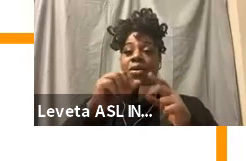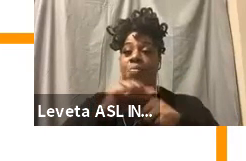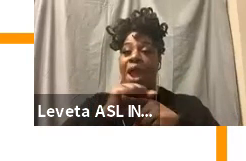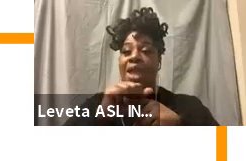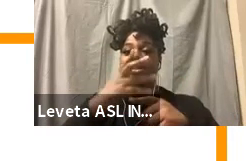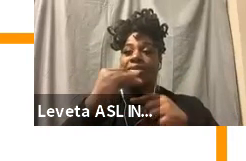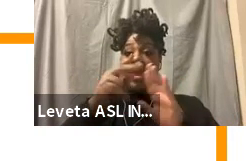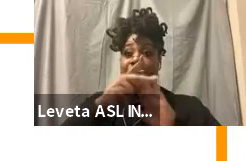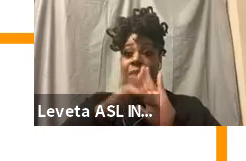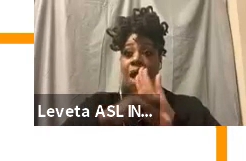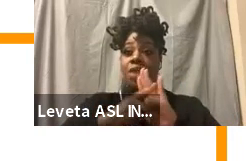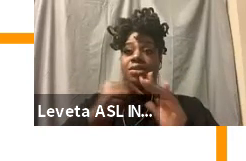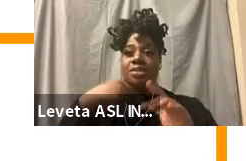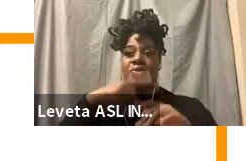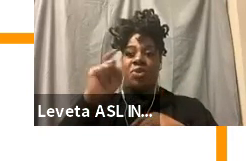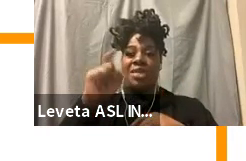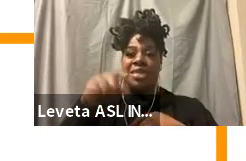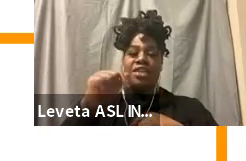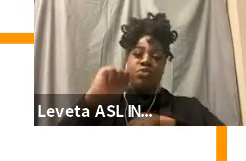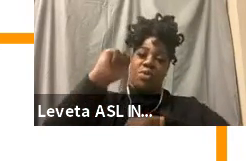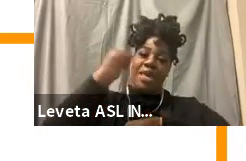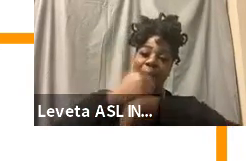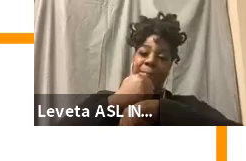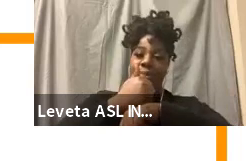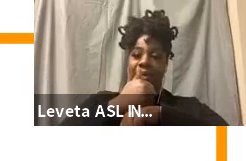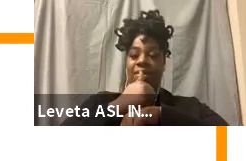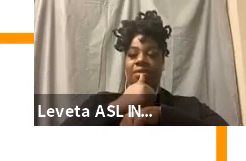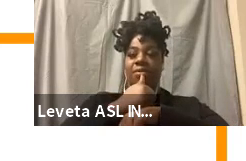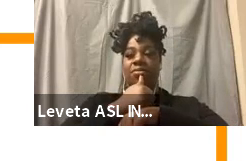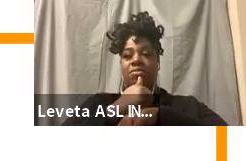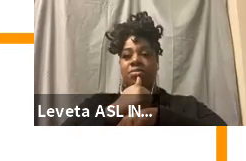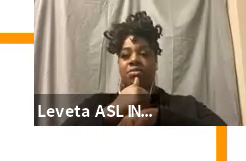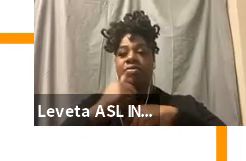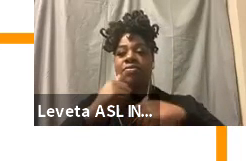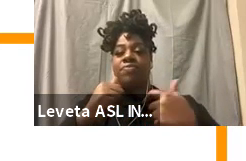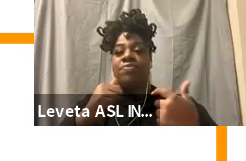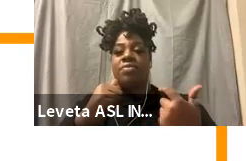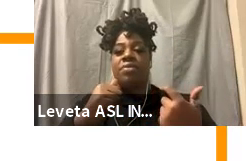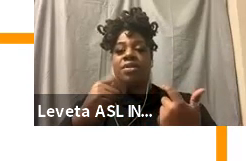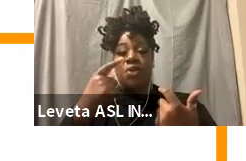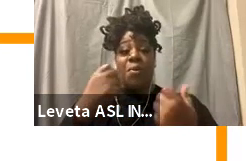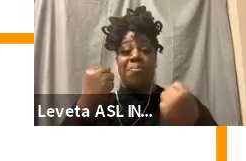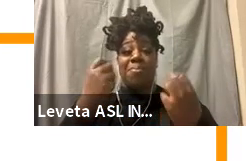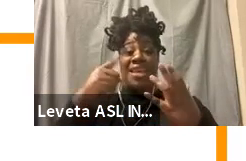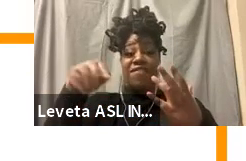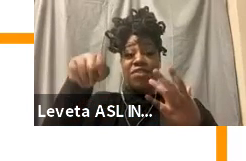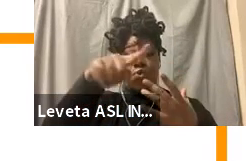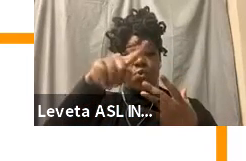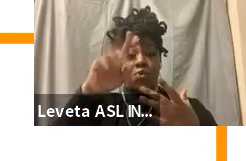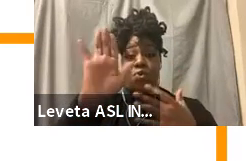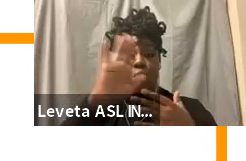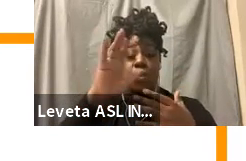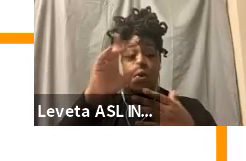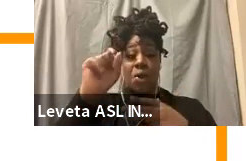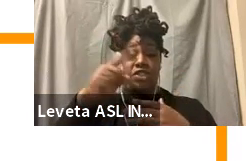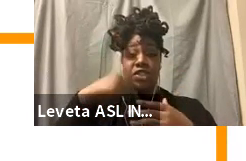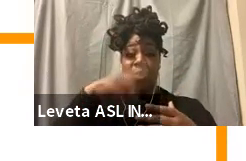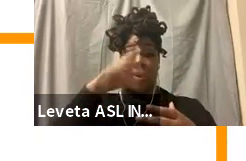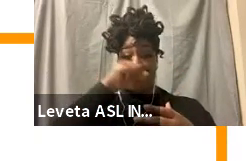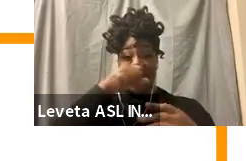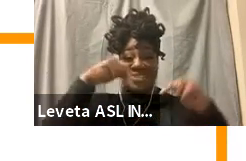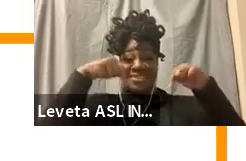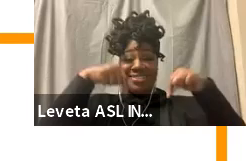quality mental health support. So many of your questions will be part of that conversation then. We also want to make